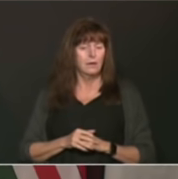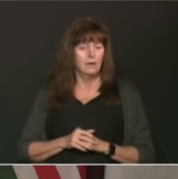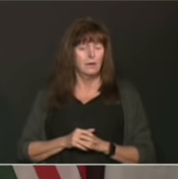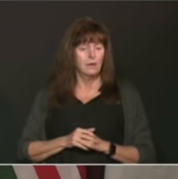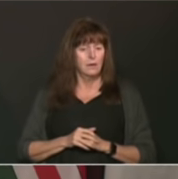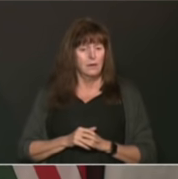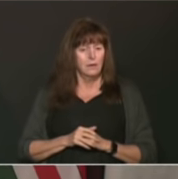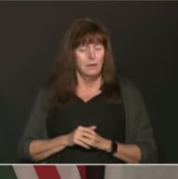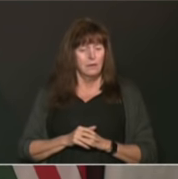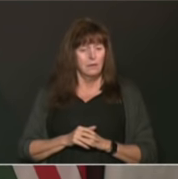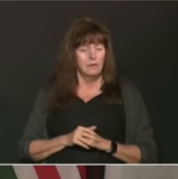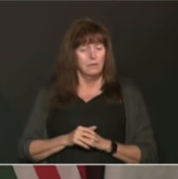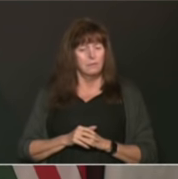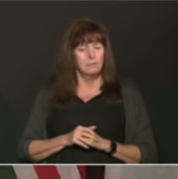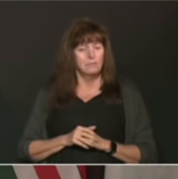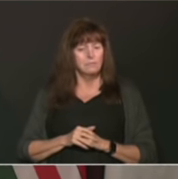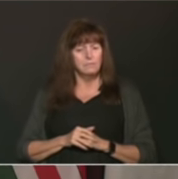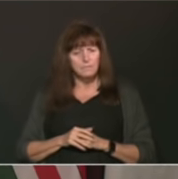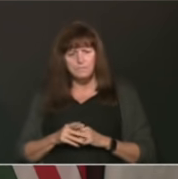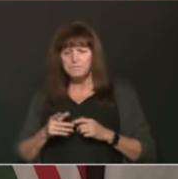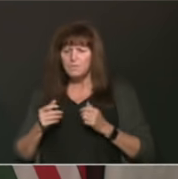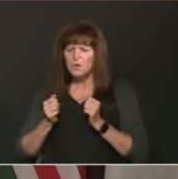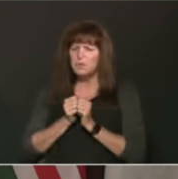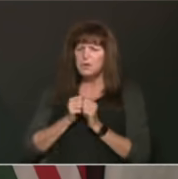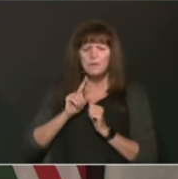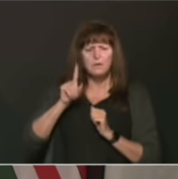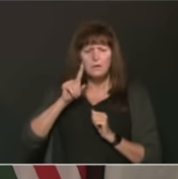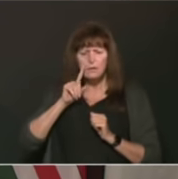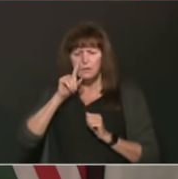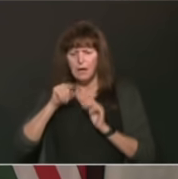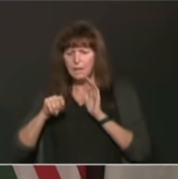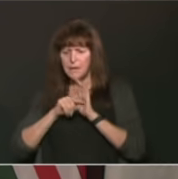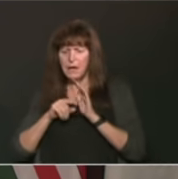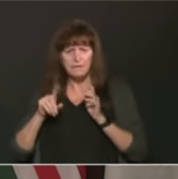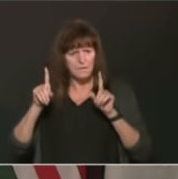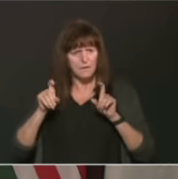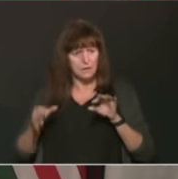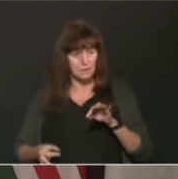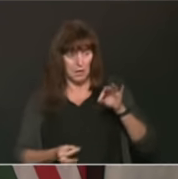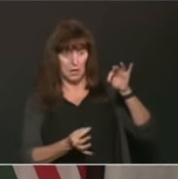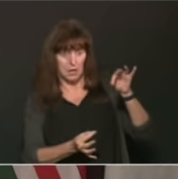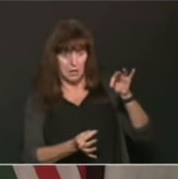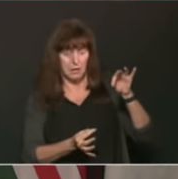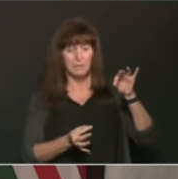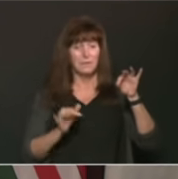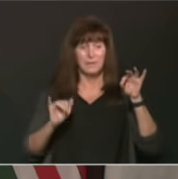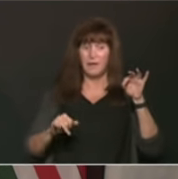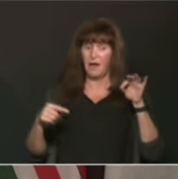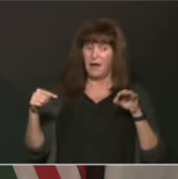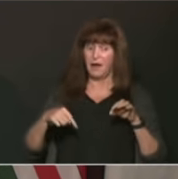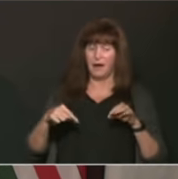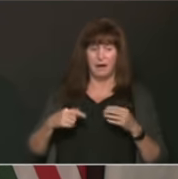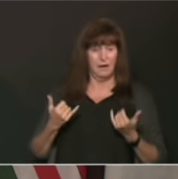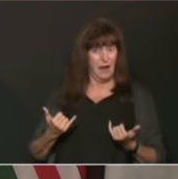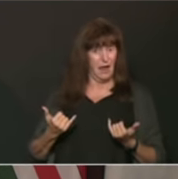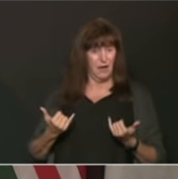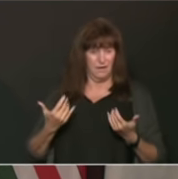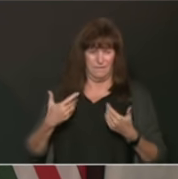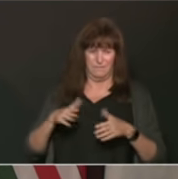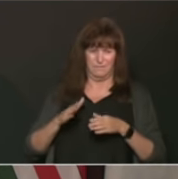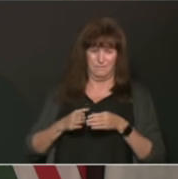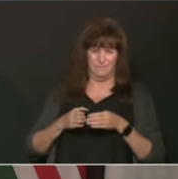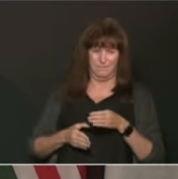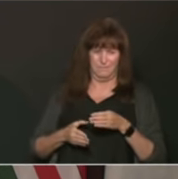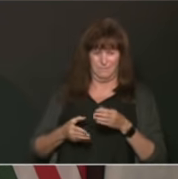of a negative COVID-19 test in order to attend, this exemption expires on Tuesday.